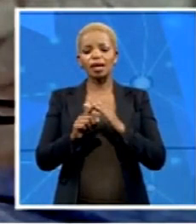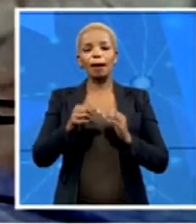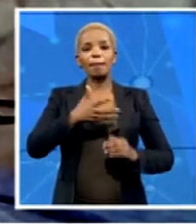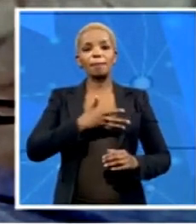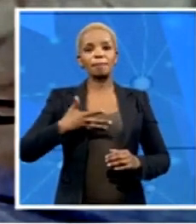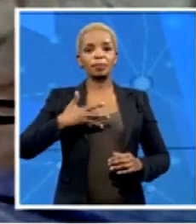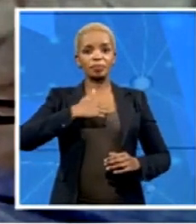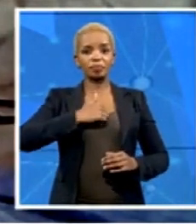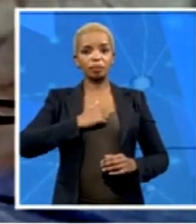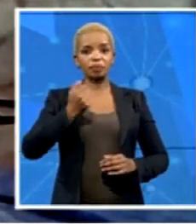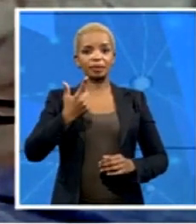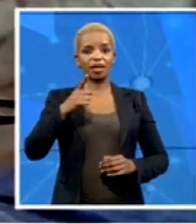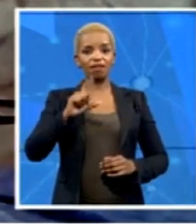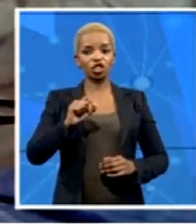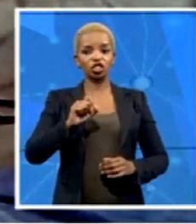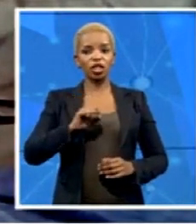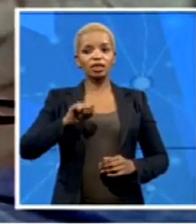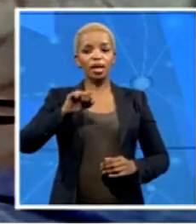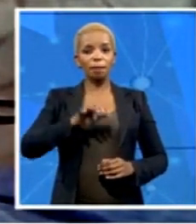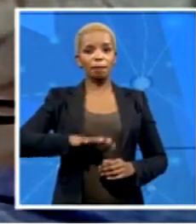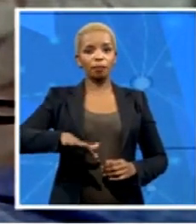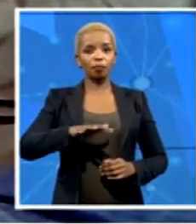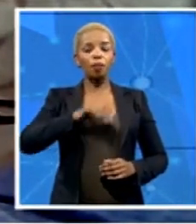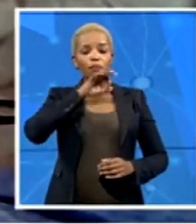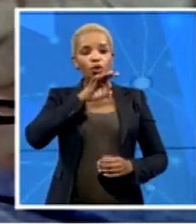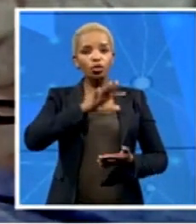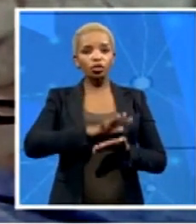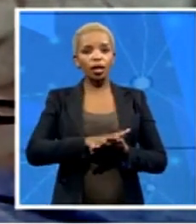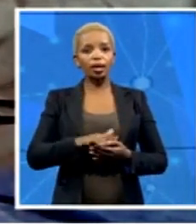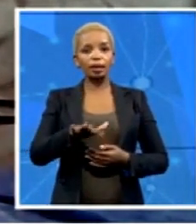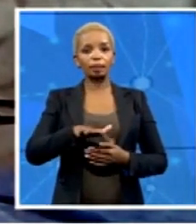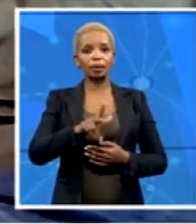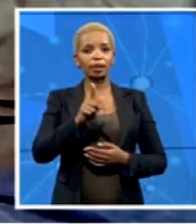night was when Cyril Ramaphosa spoke about